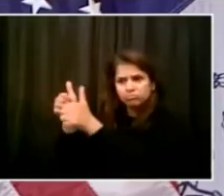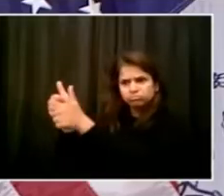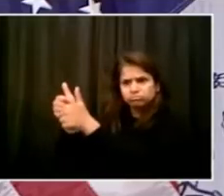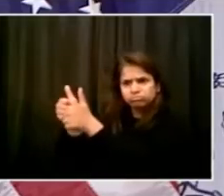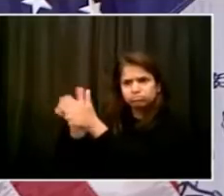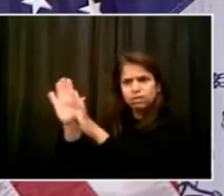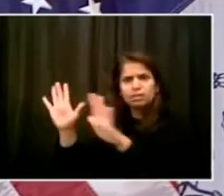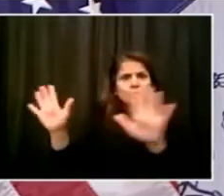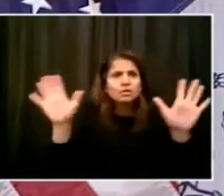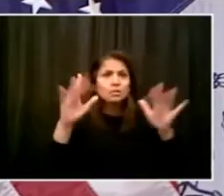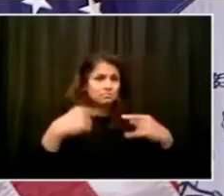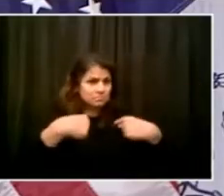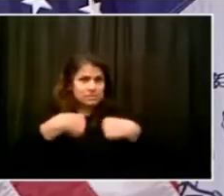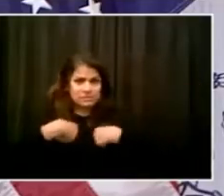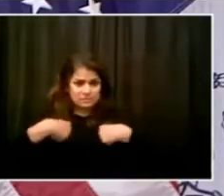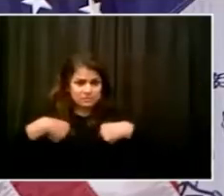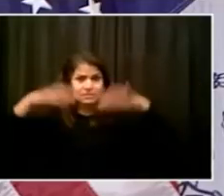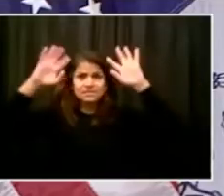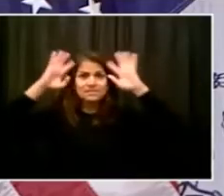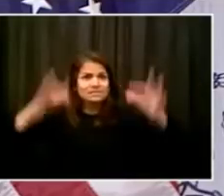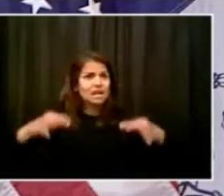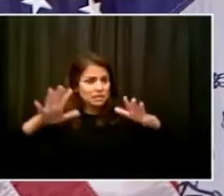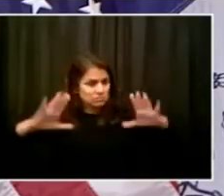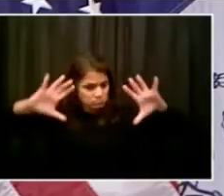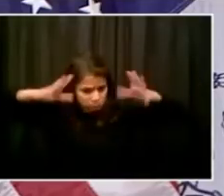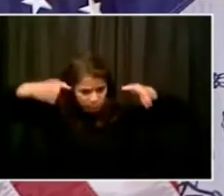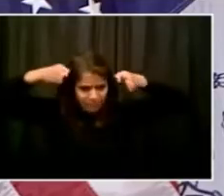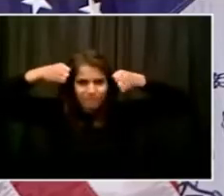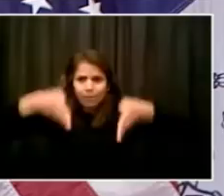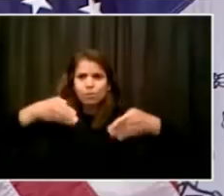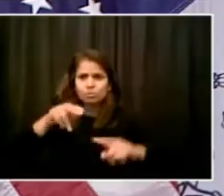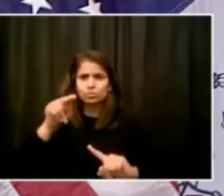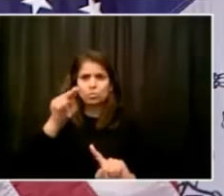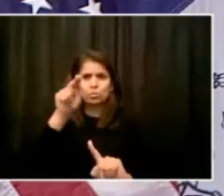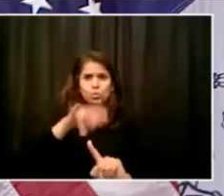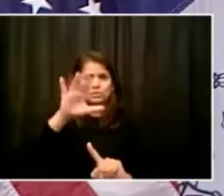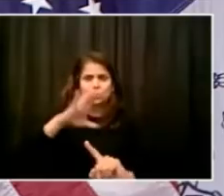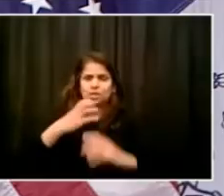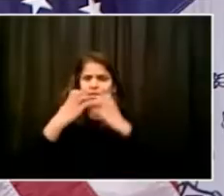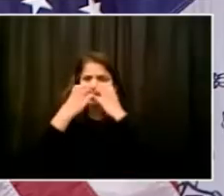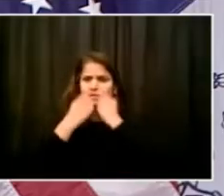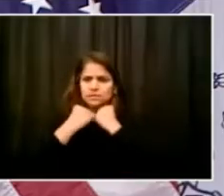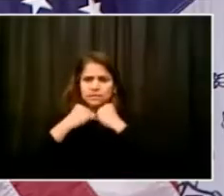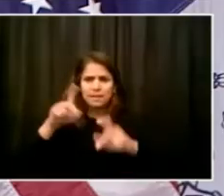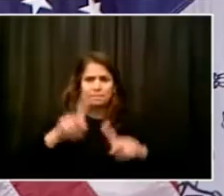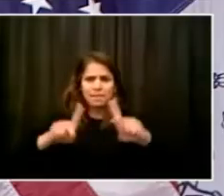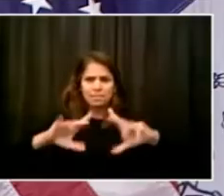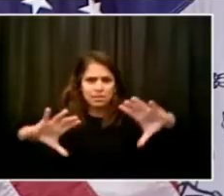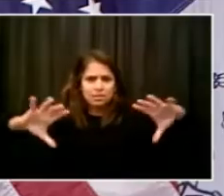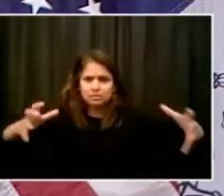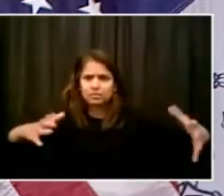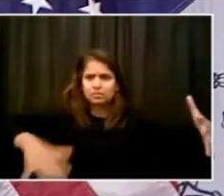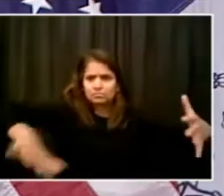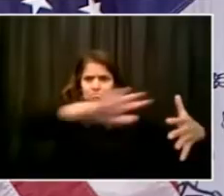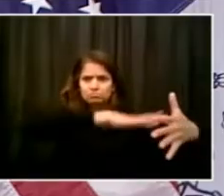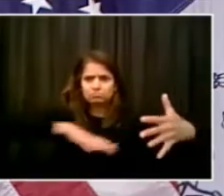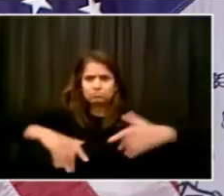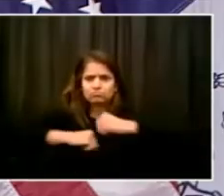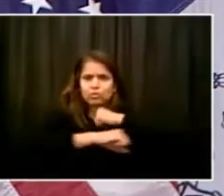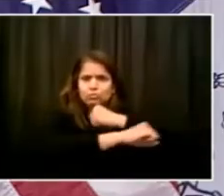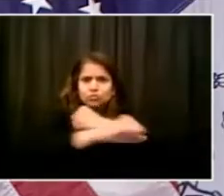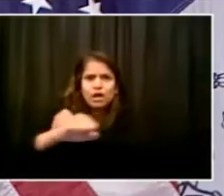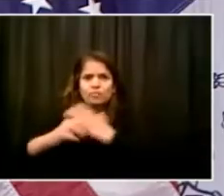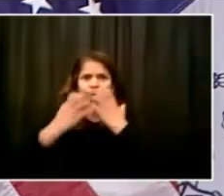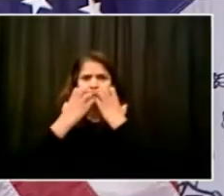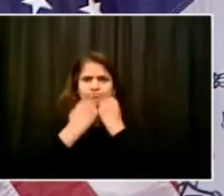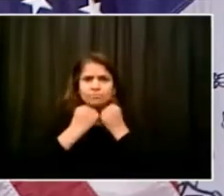not safe to open our beaches yet. I hope to later in the season, but not now. In other places, they're in a better situation. That's